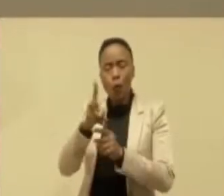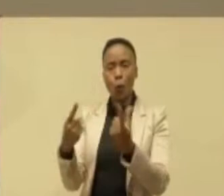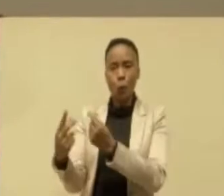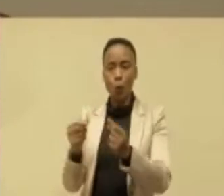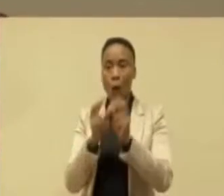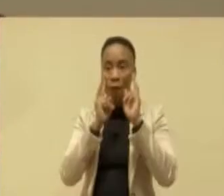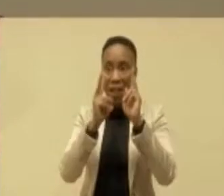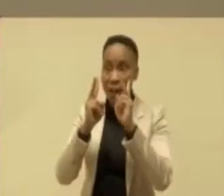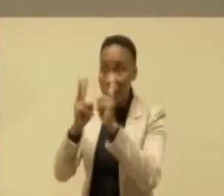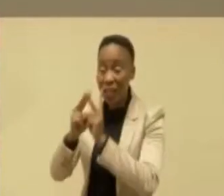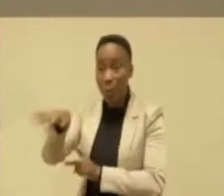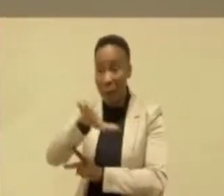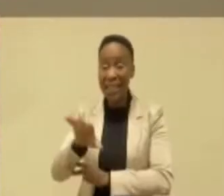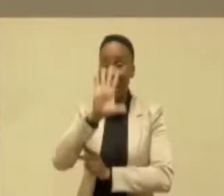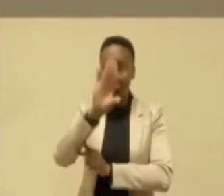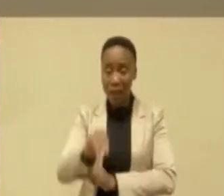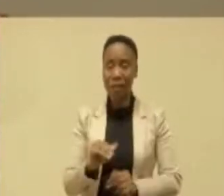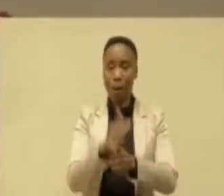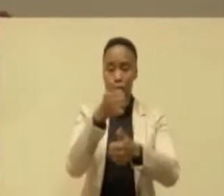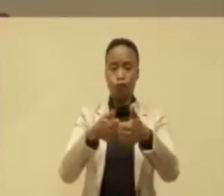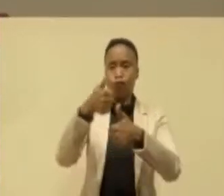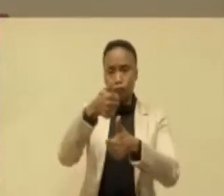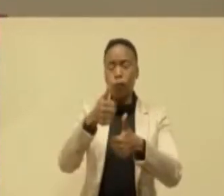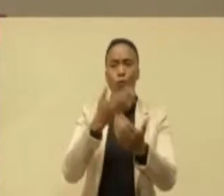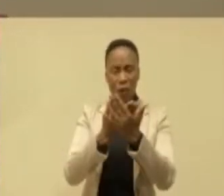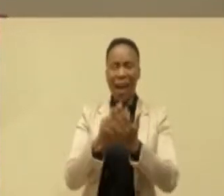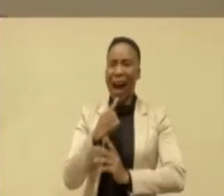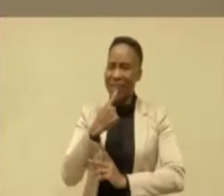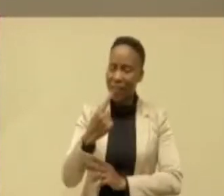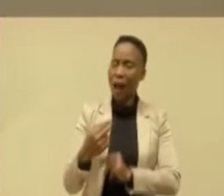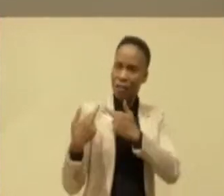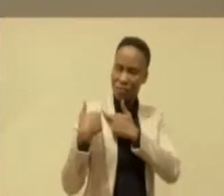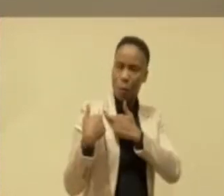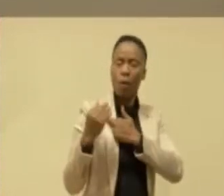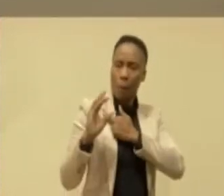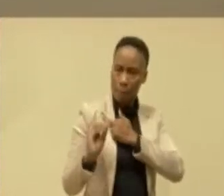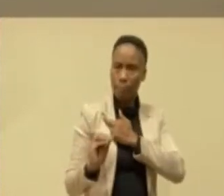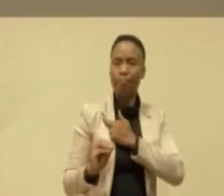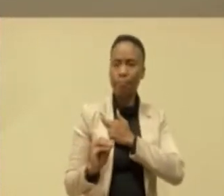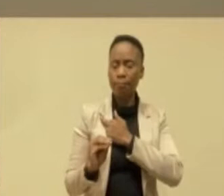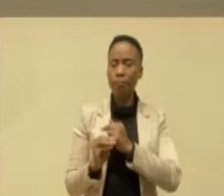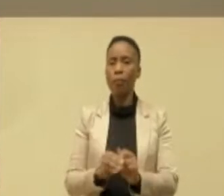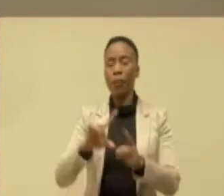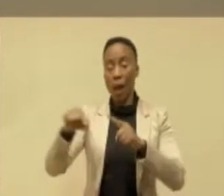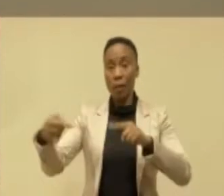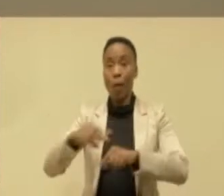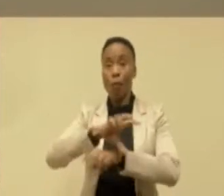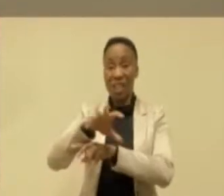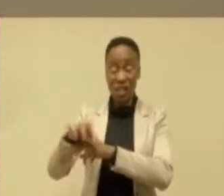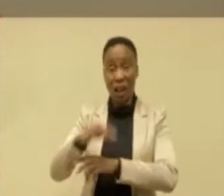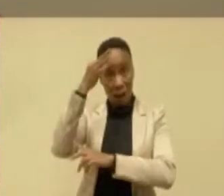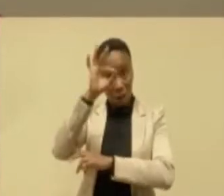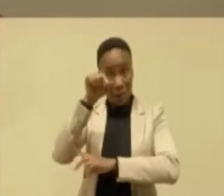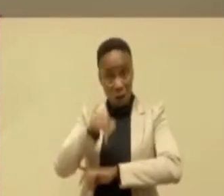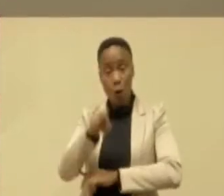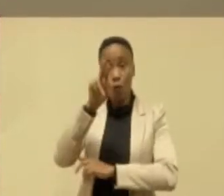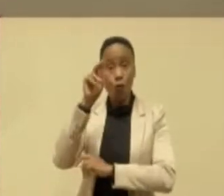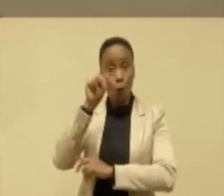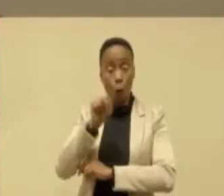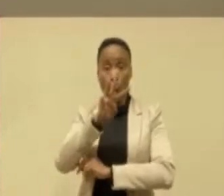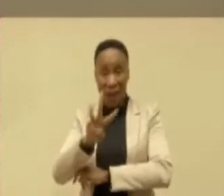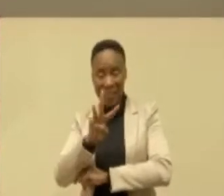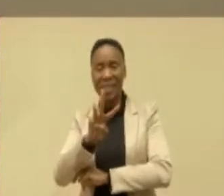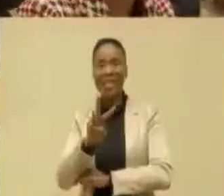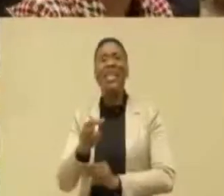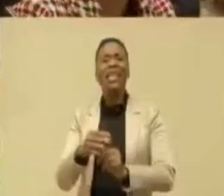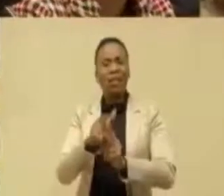executive and other state organs so according to the program the provincial government of the northwest will give an account of